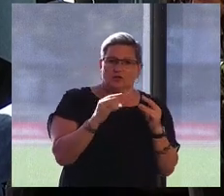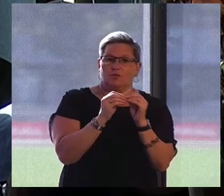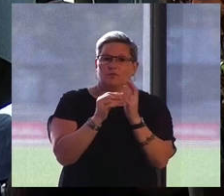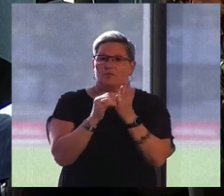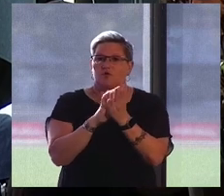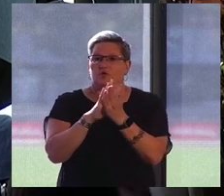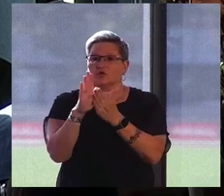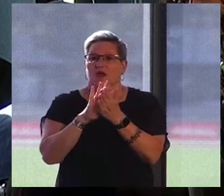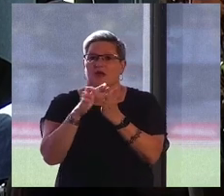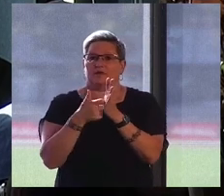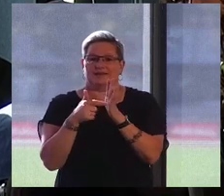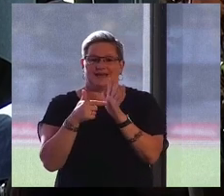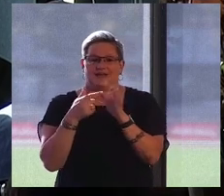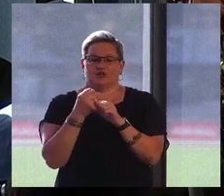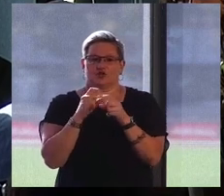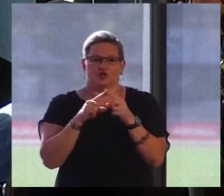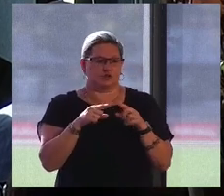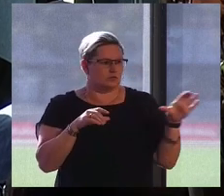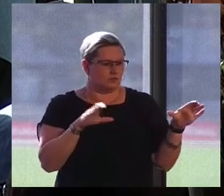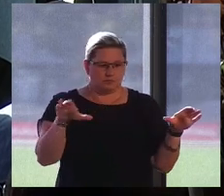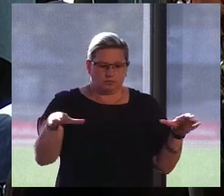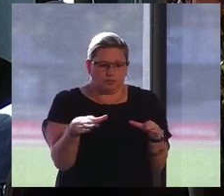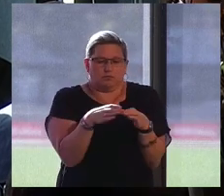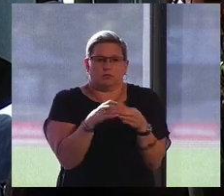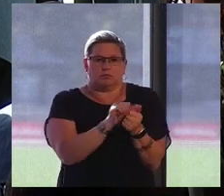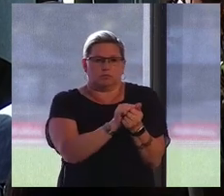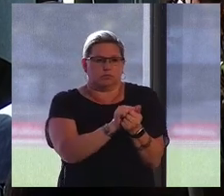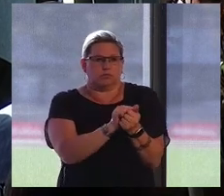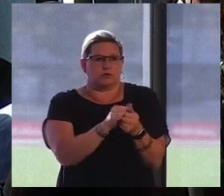partnering to strengthen different aspects of the problem.